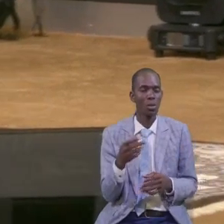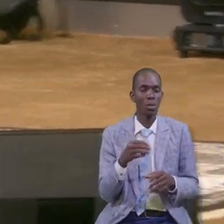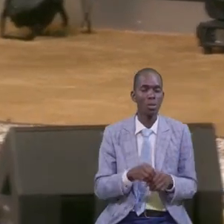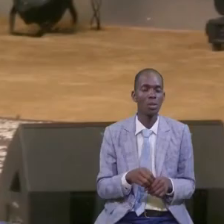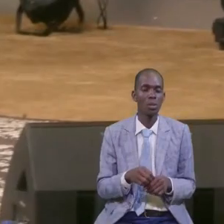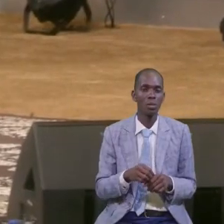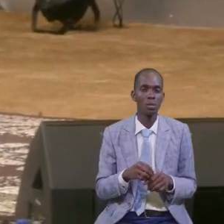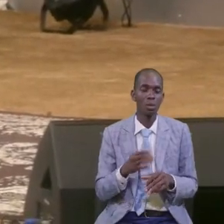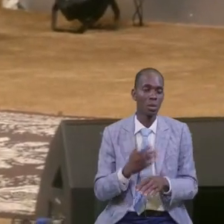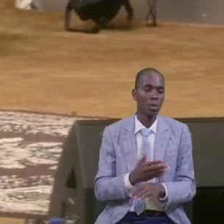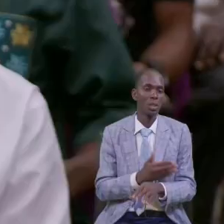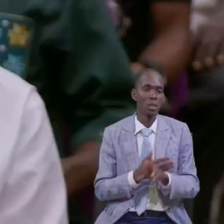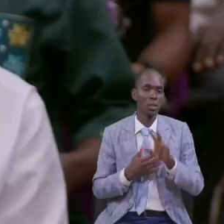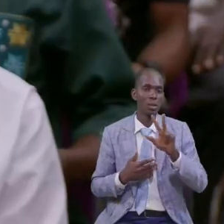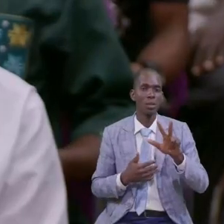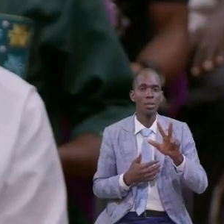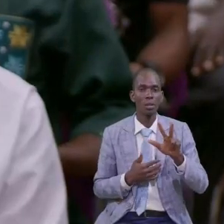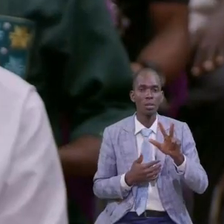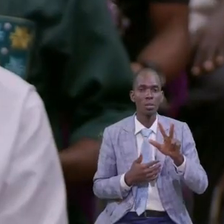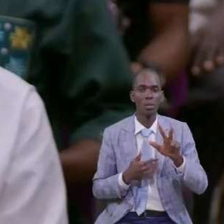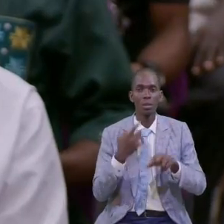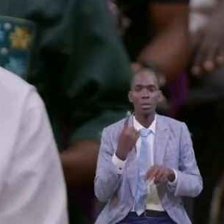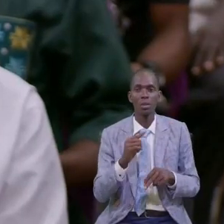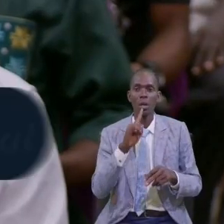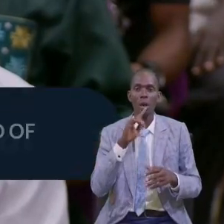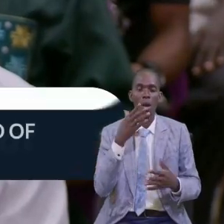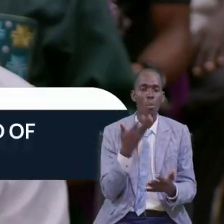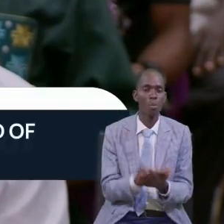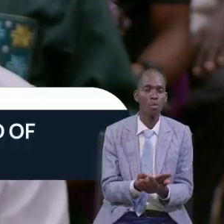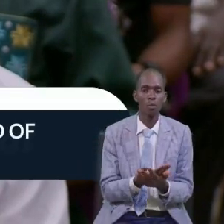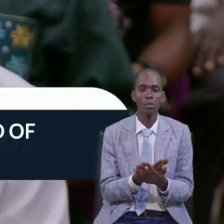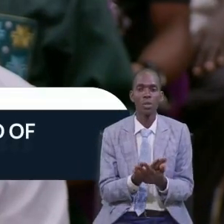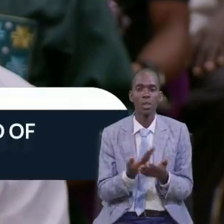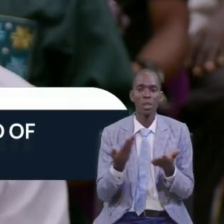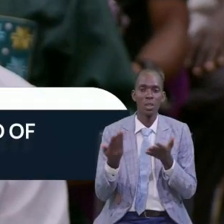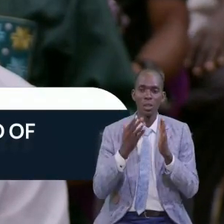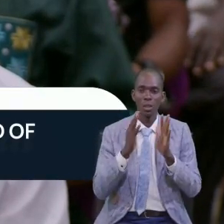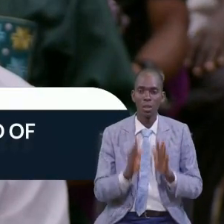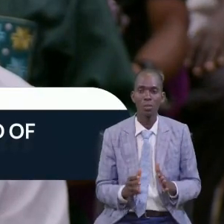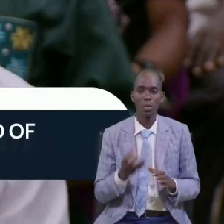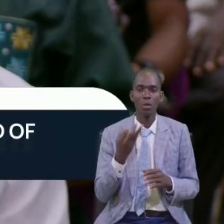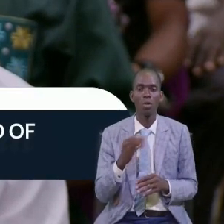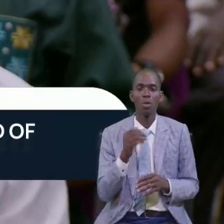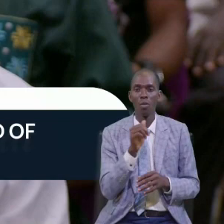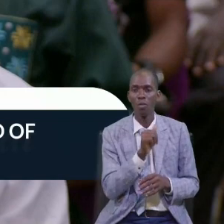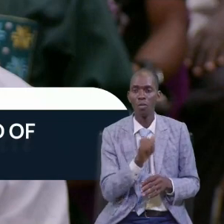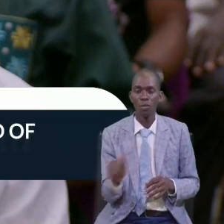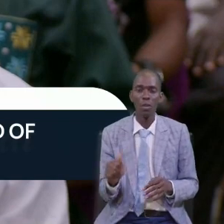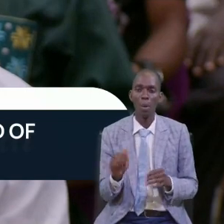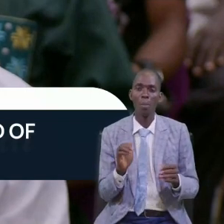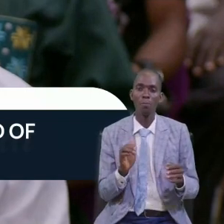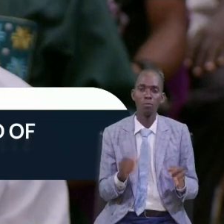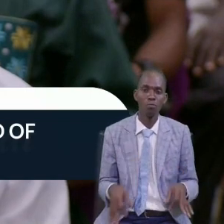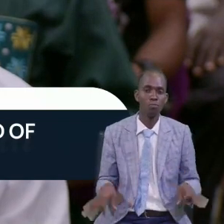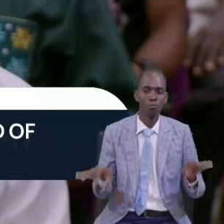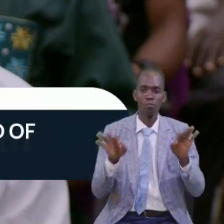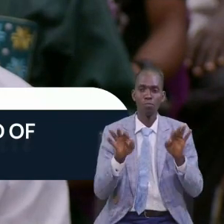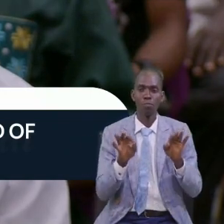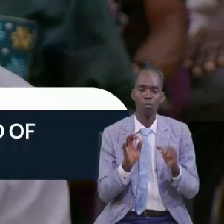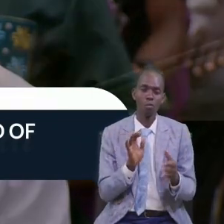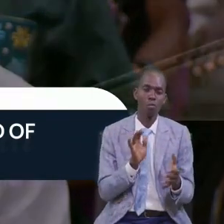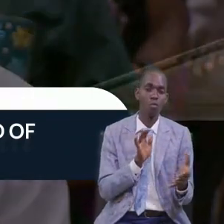Number three, we're looking at the approved servanthood of a trustworthy servant.